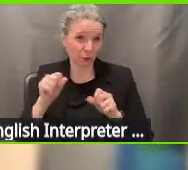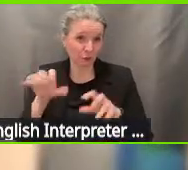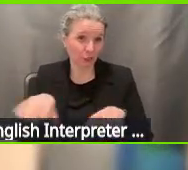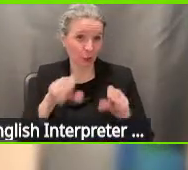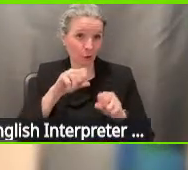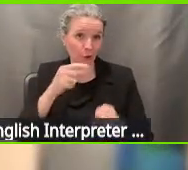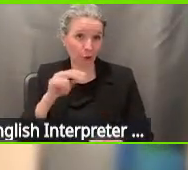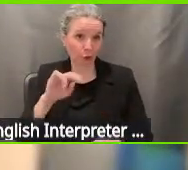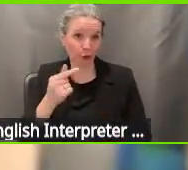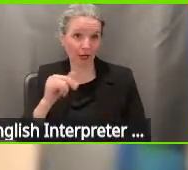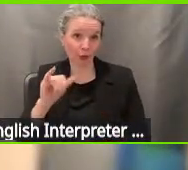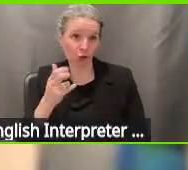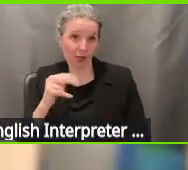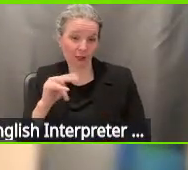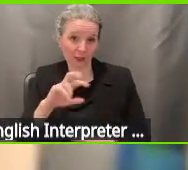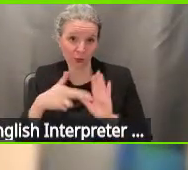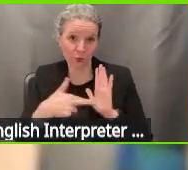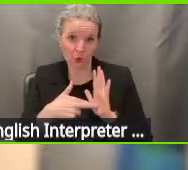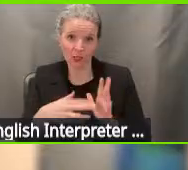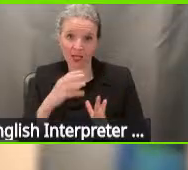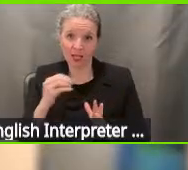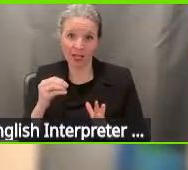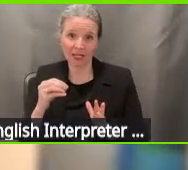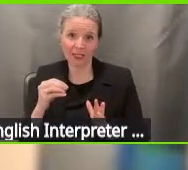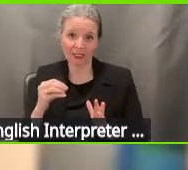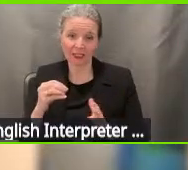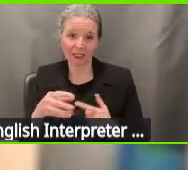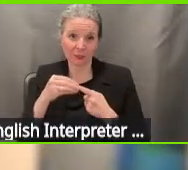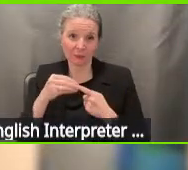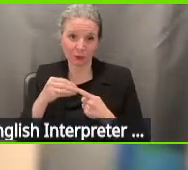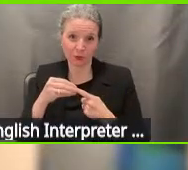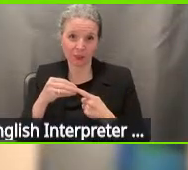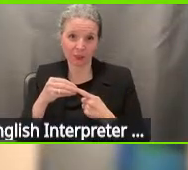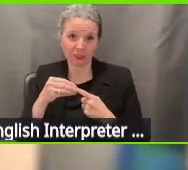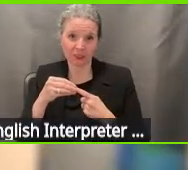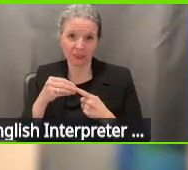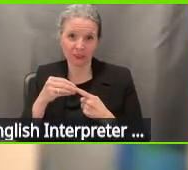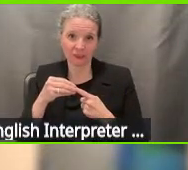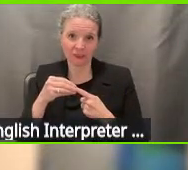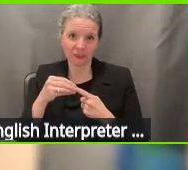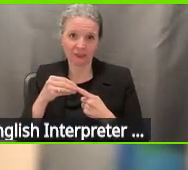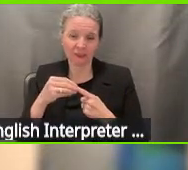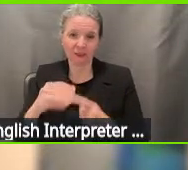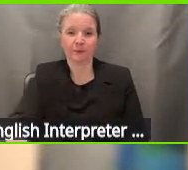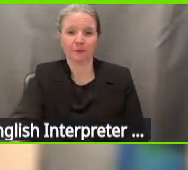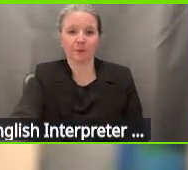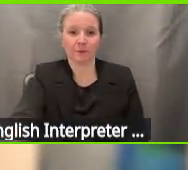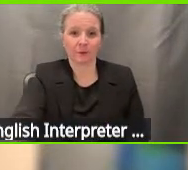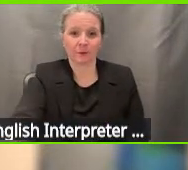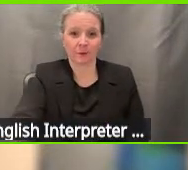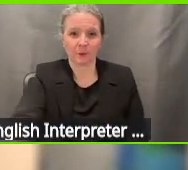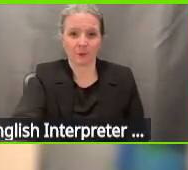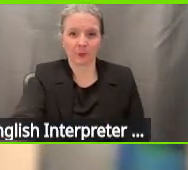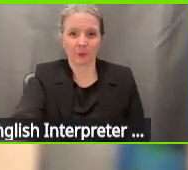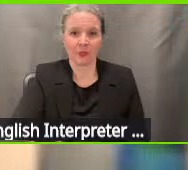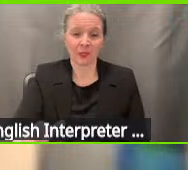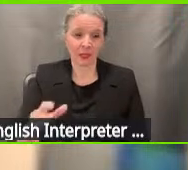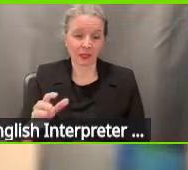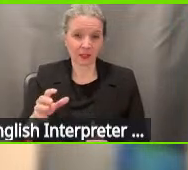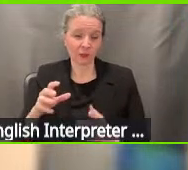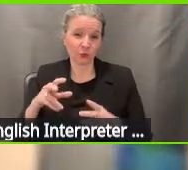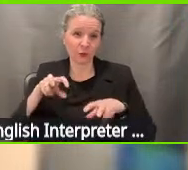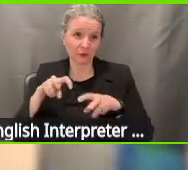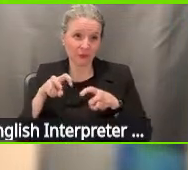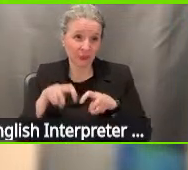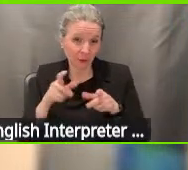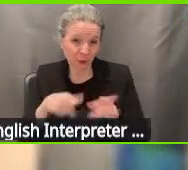can. And it's especially getting to sit with you folks today and hear the